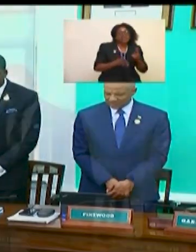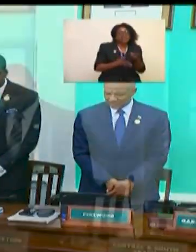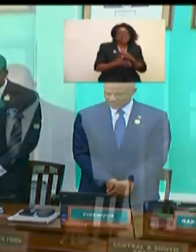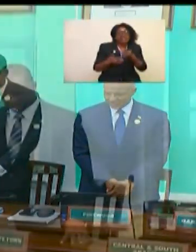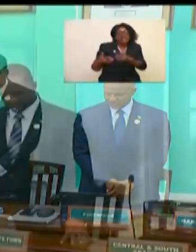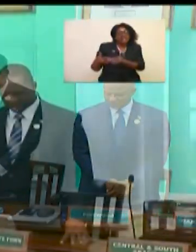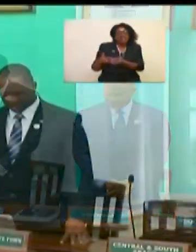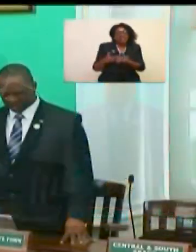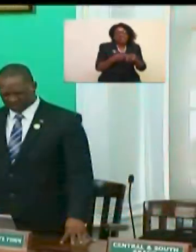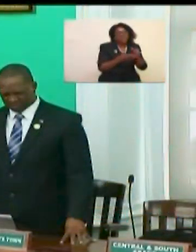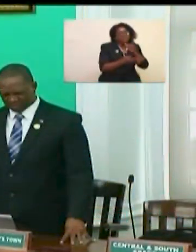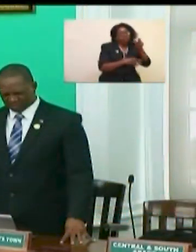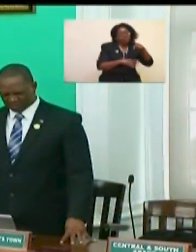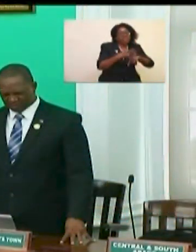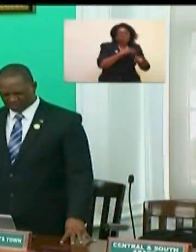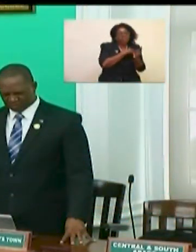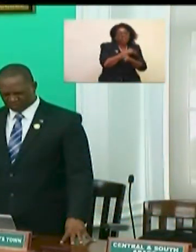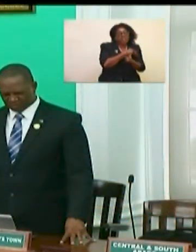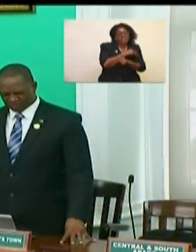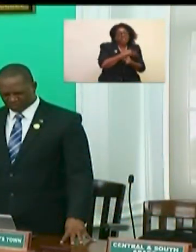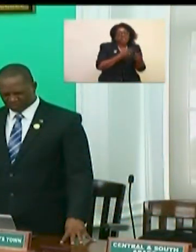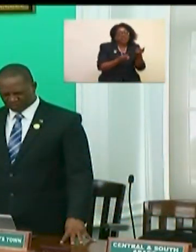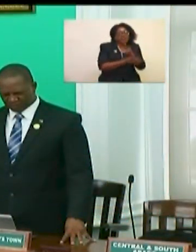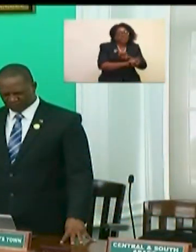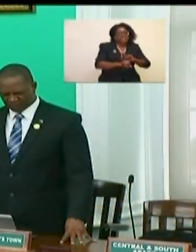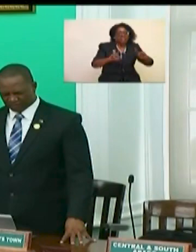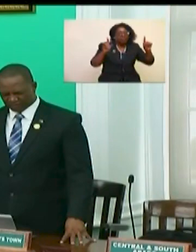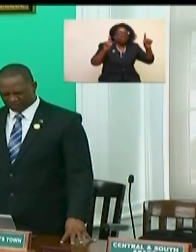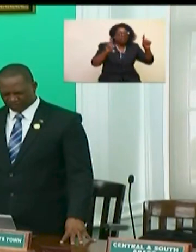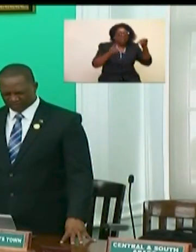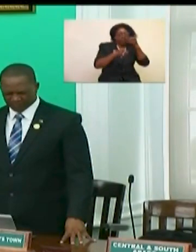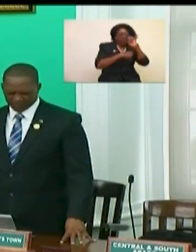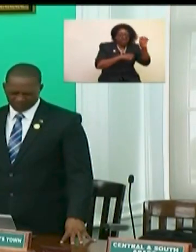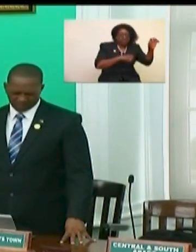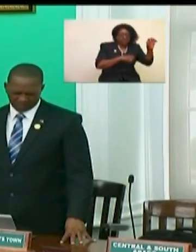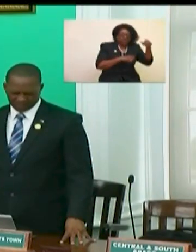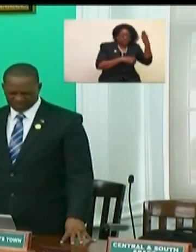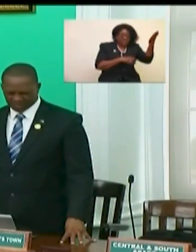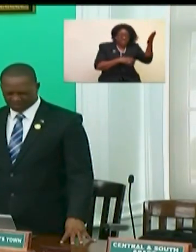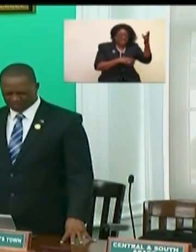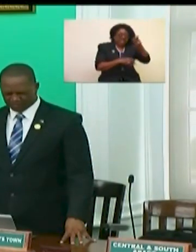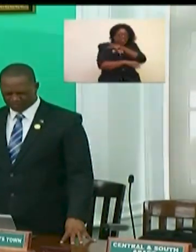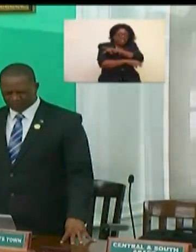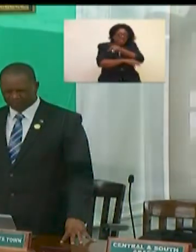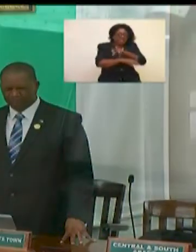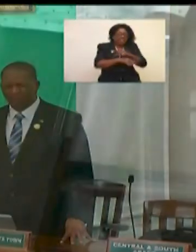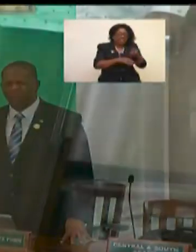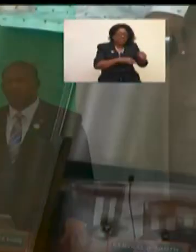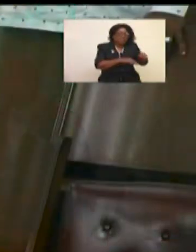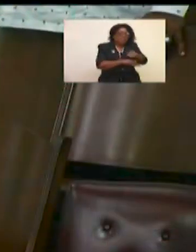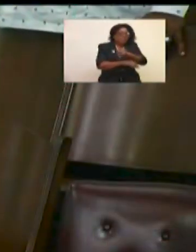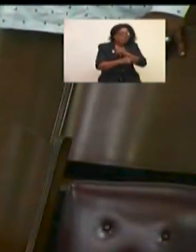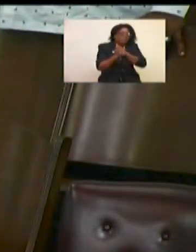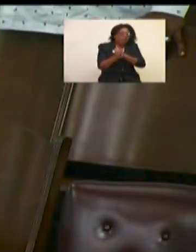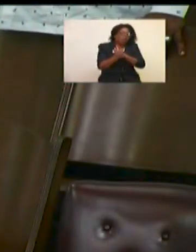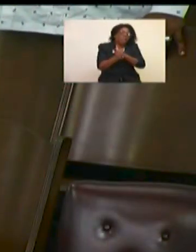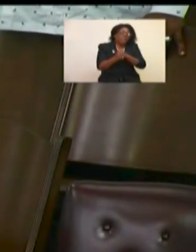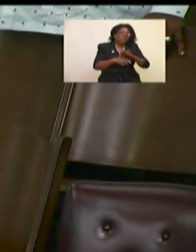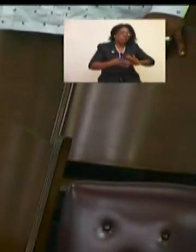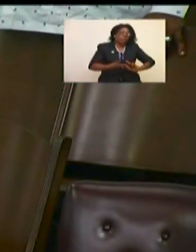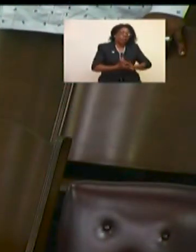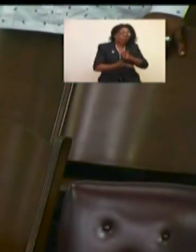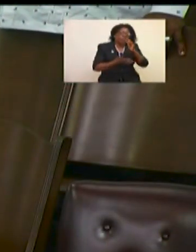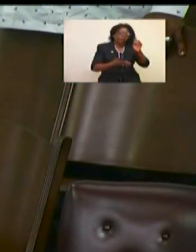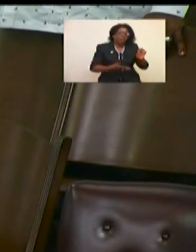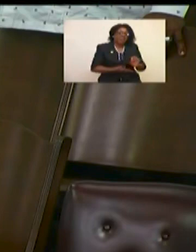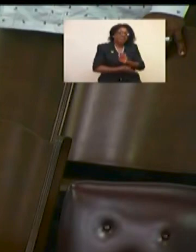And lead us not into temptation, but deliver us from evil. For thine is the kingdom, the power, and the glory,